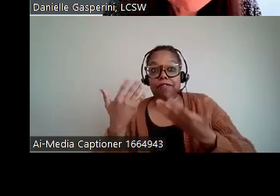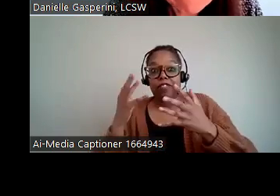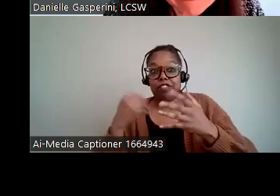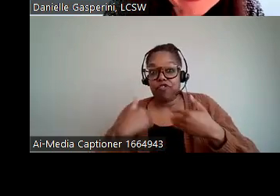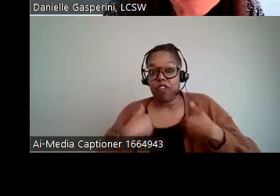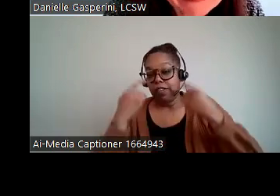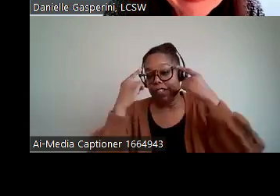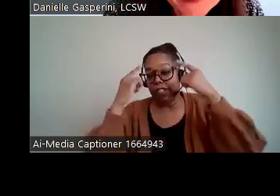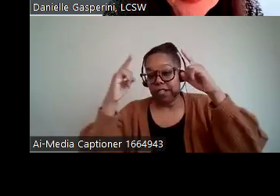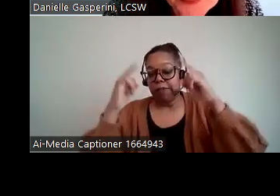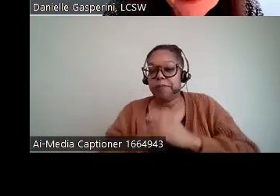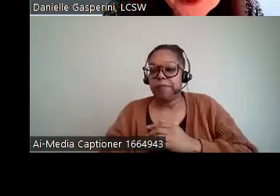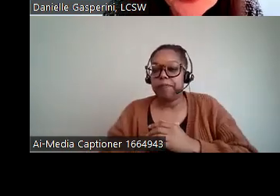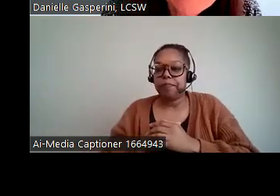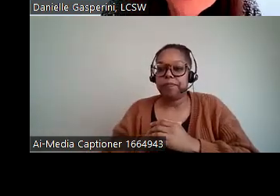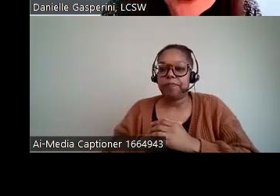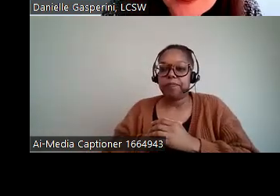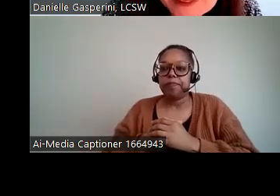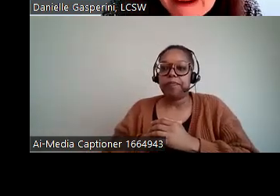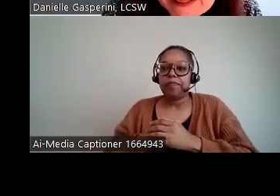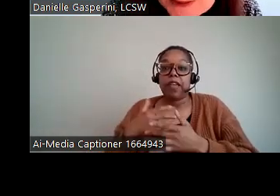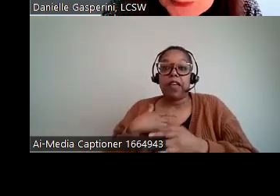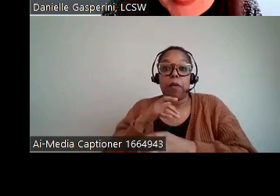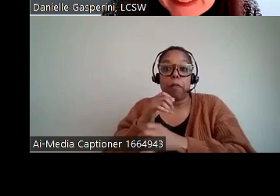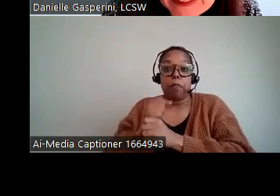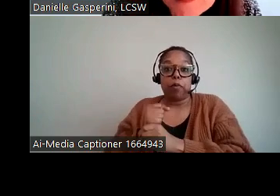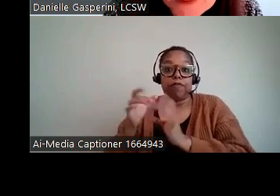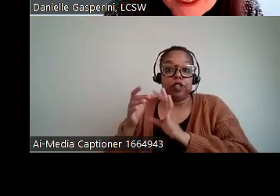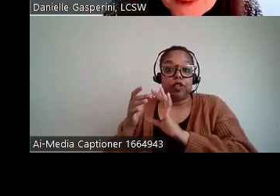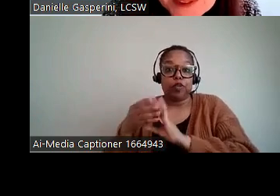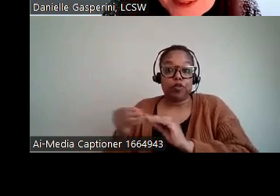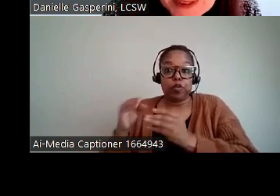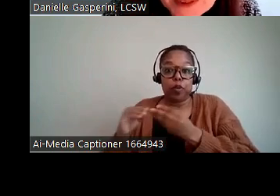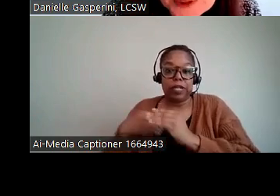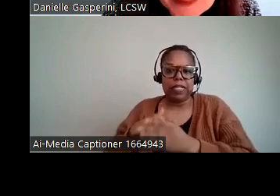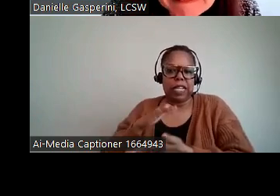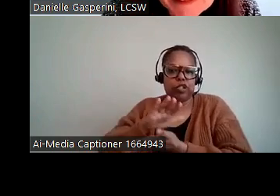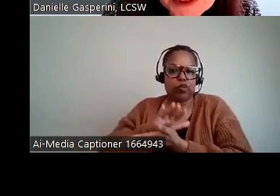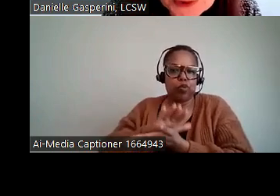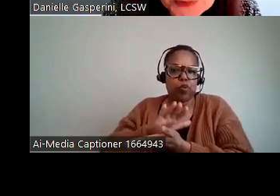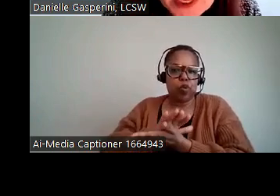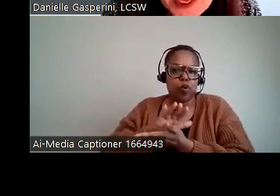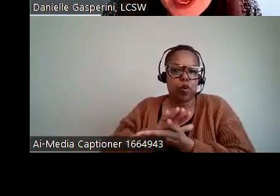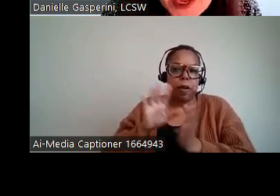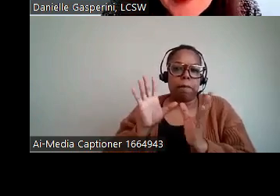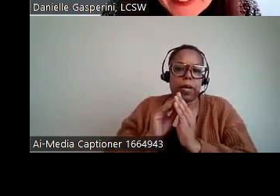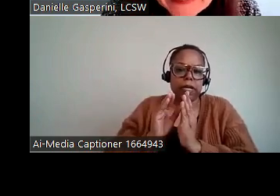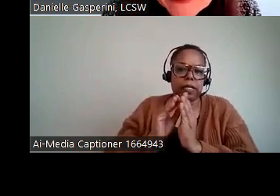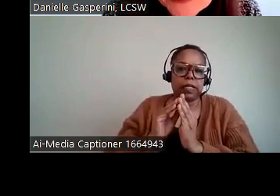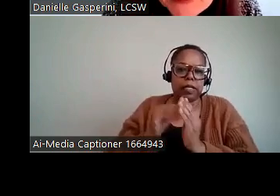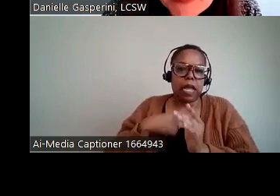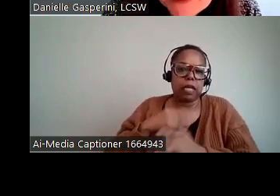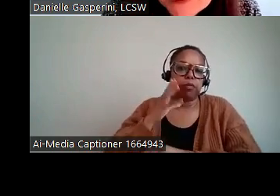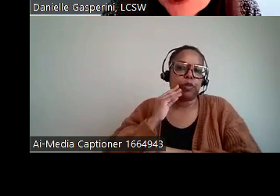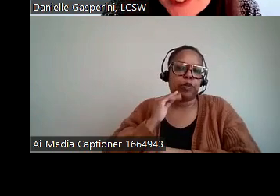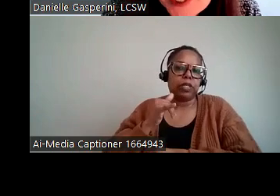happen. I can tell a brief little story. Yesterday, I was at a school meeting, and I'm going to reference this meeting a little bit later too. And